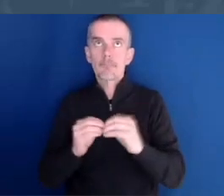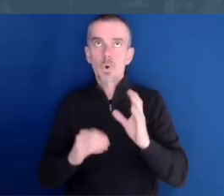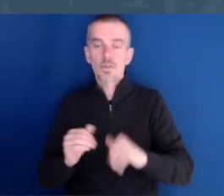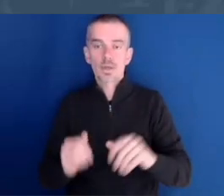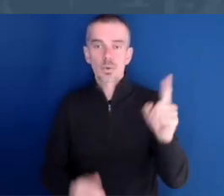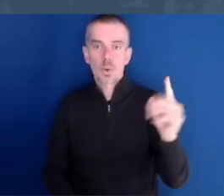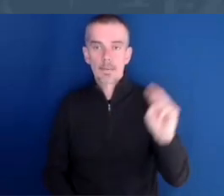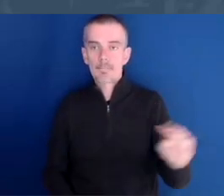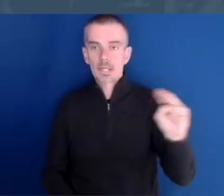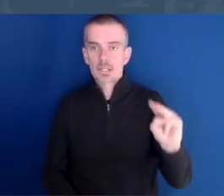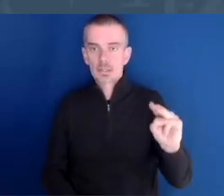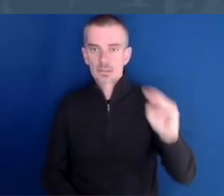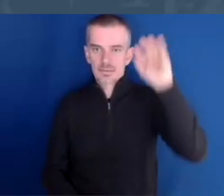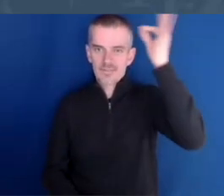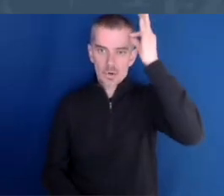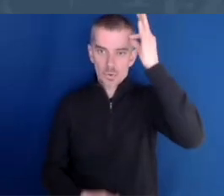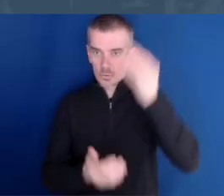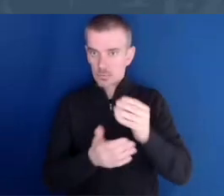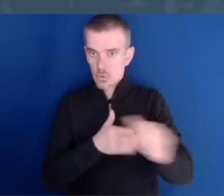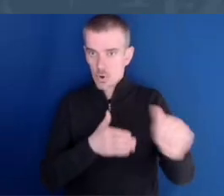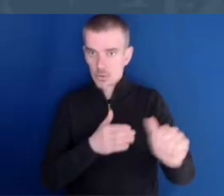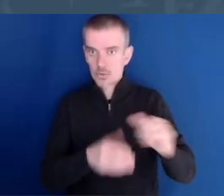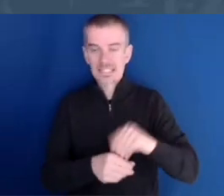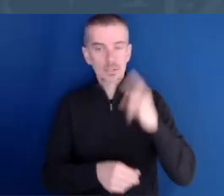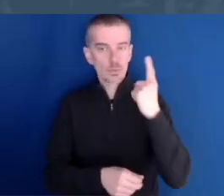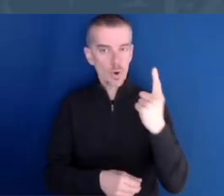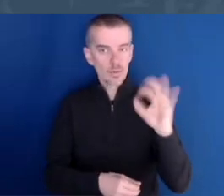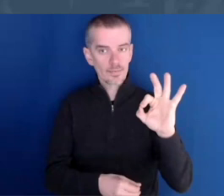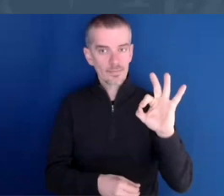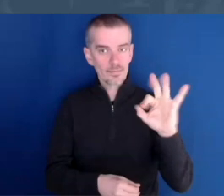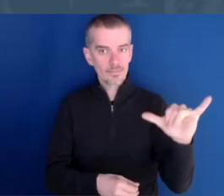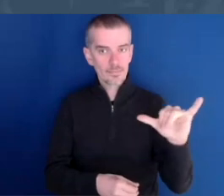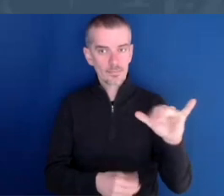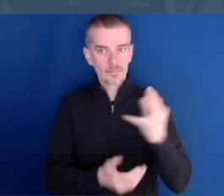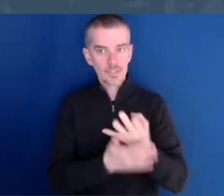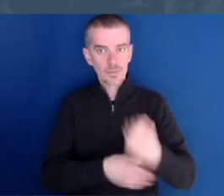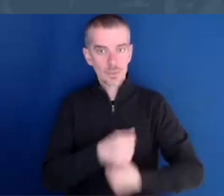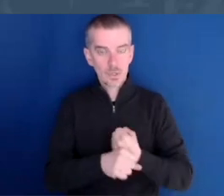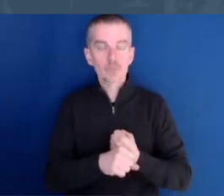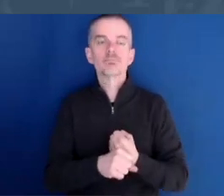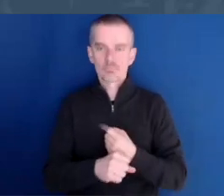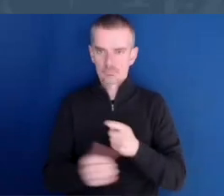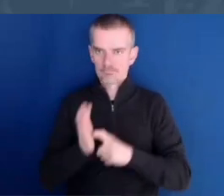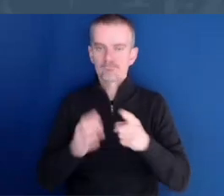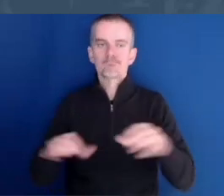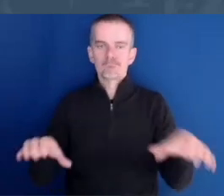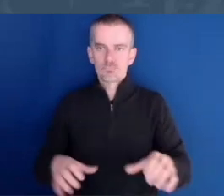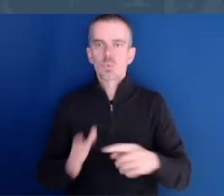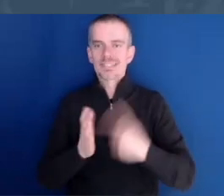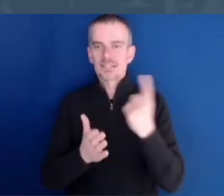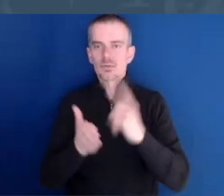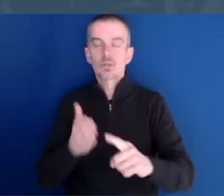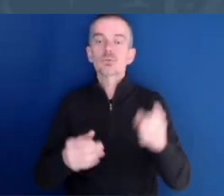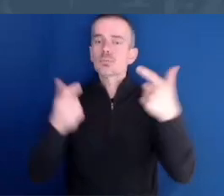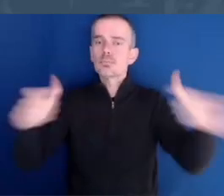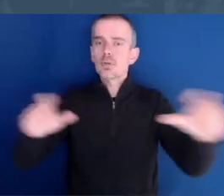$1 million federal dollars in a single fiscal year, then you will be required to have a single audit. So if you're a large